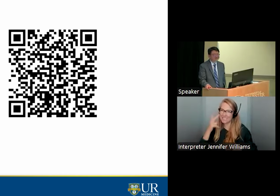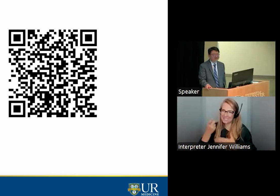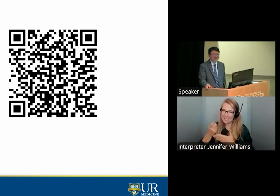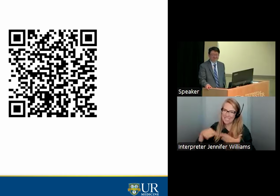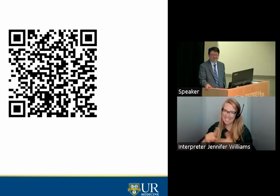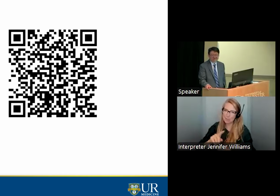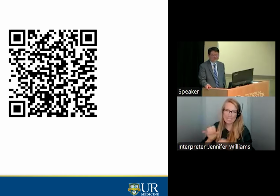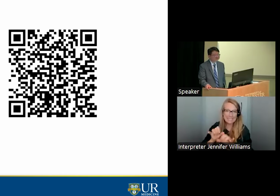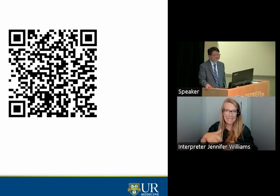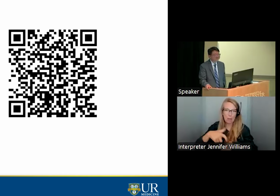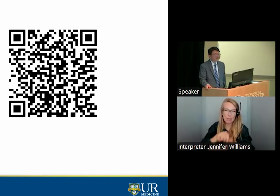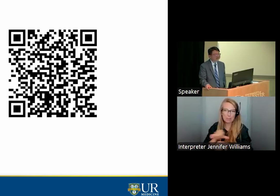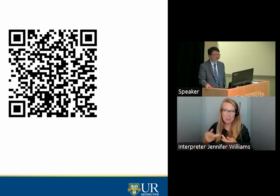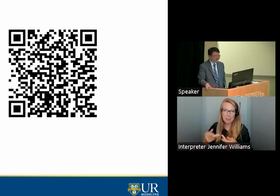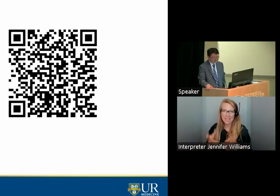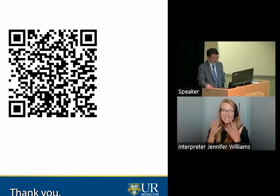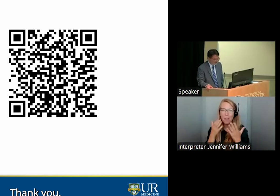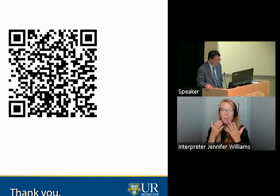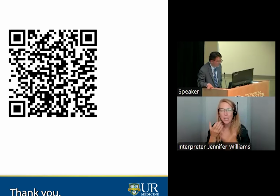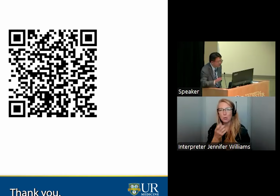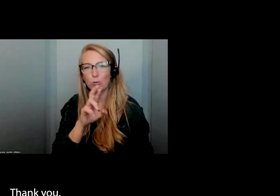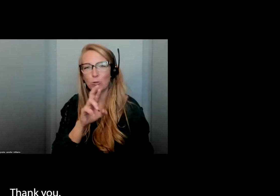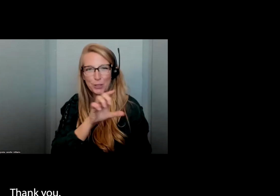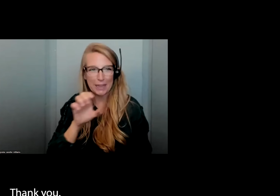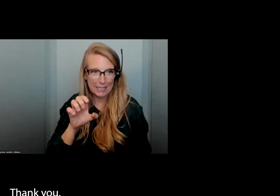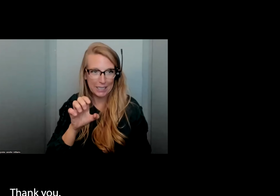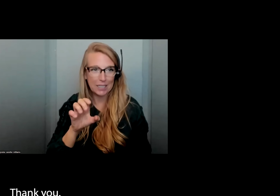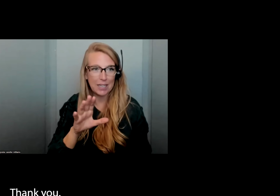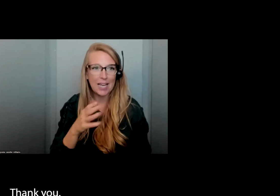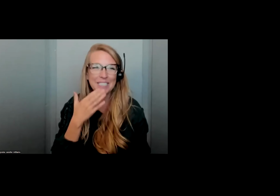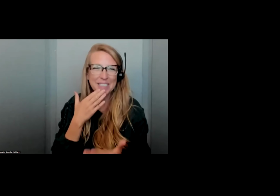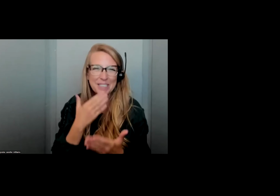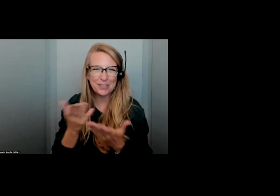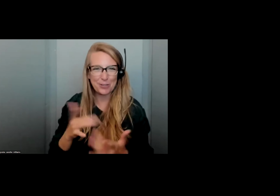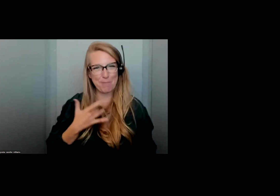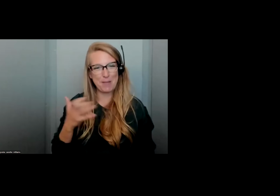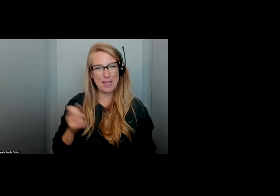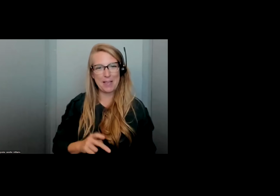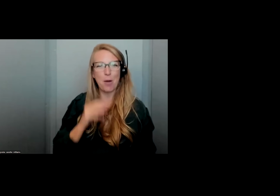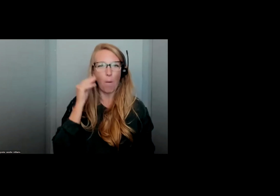Same time, same place. Thank you, Dr. Lee. Thank you, and it's just good to be home. Take care.